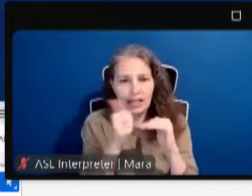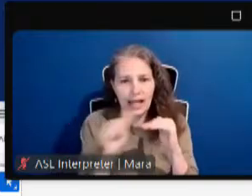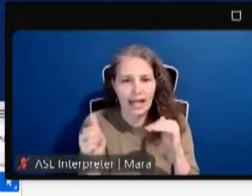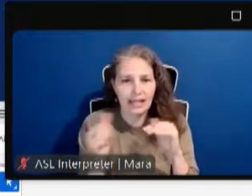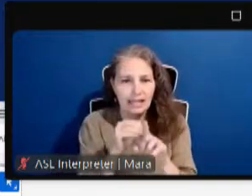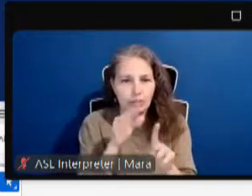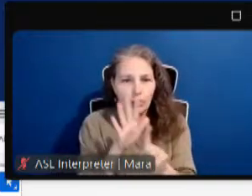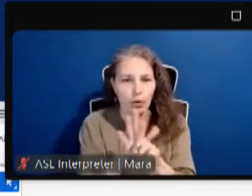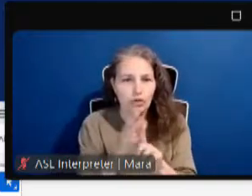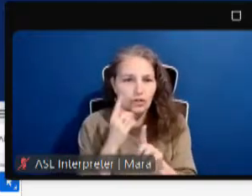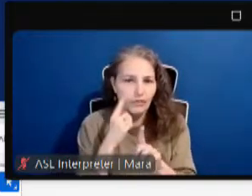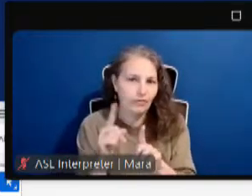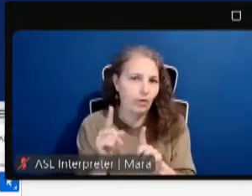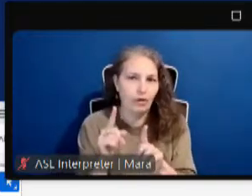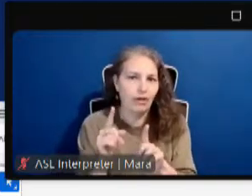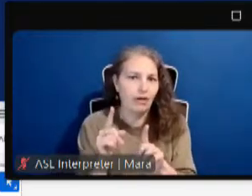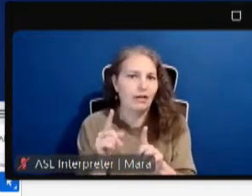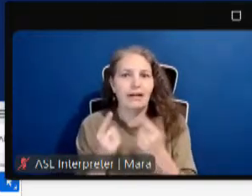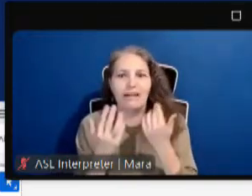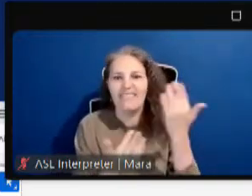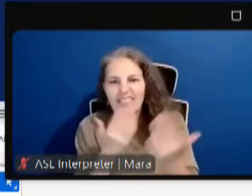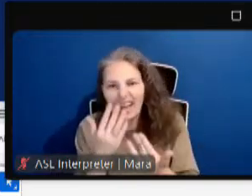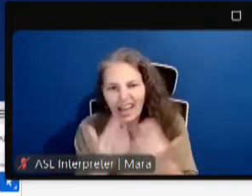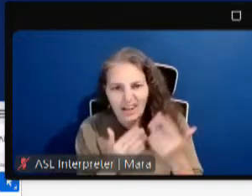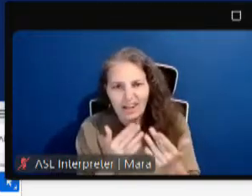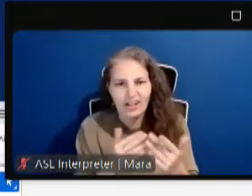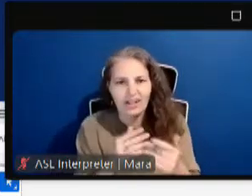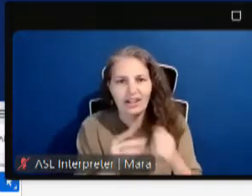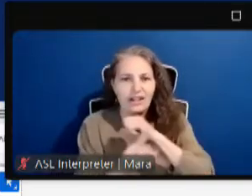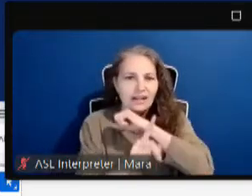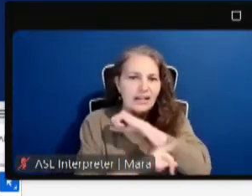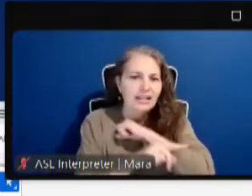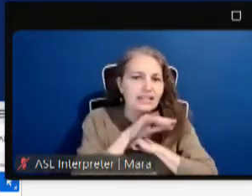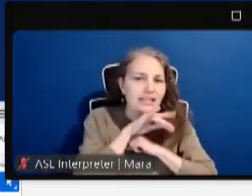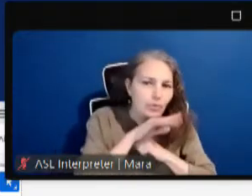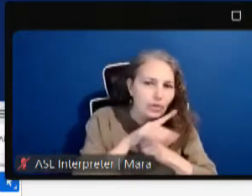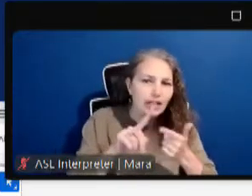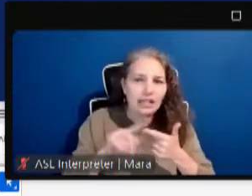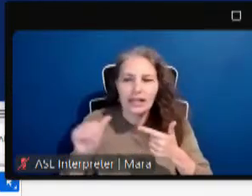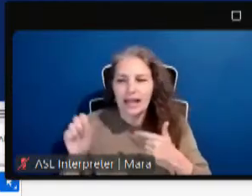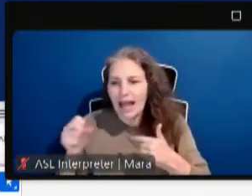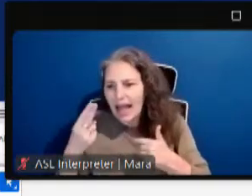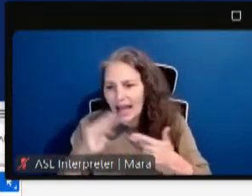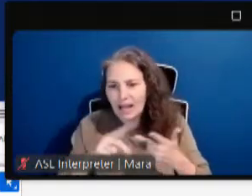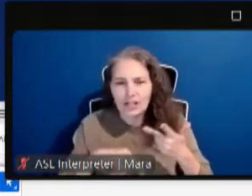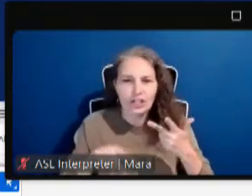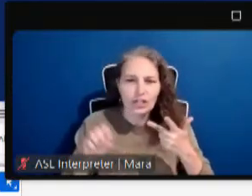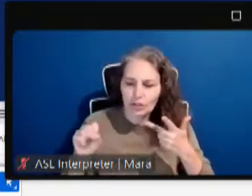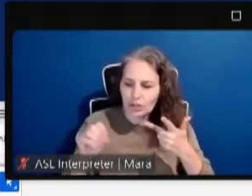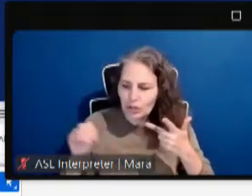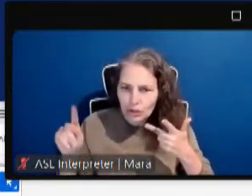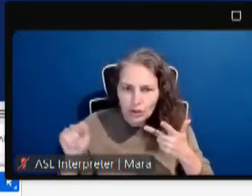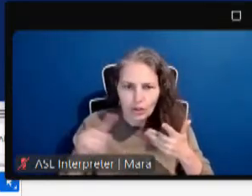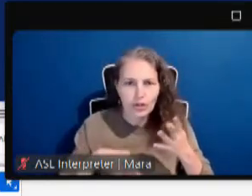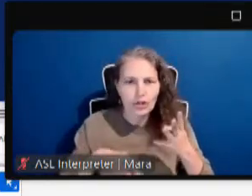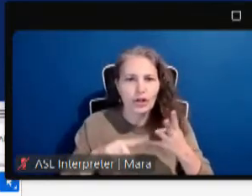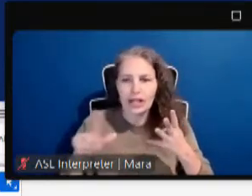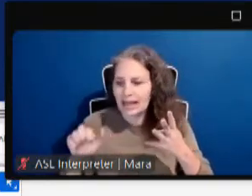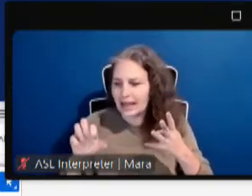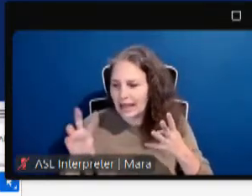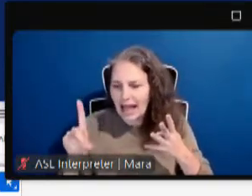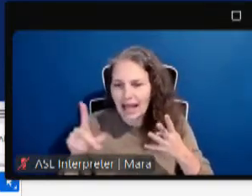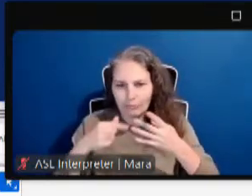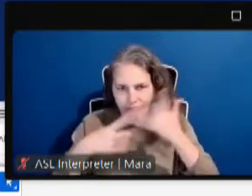exposure to fire debris, ash, and soot, including lead. All right, that is it for me right now, and I will be available